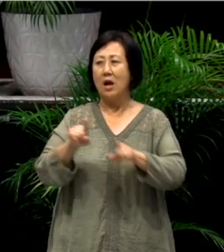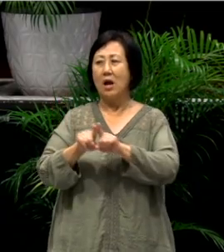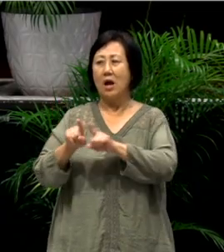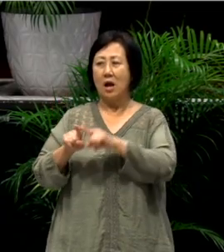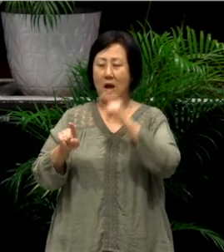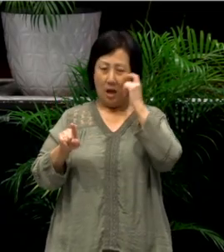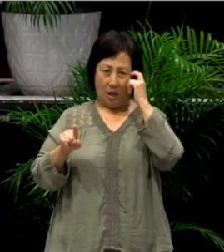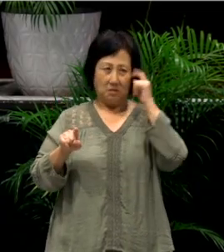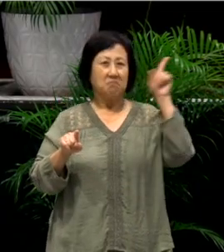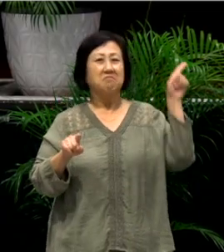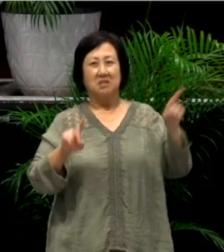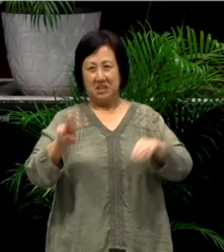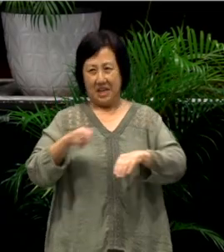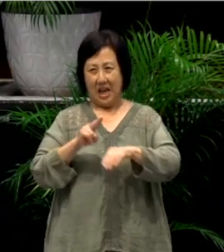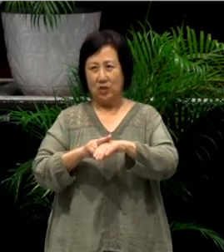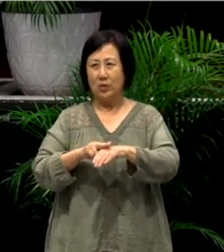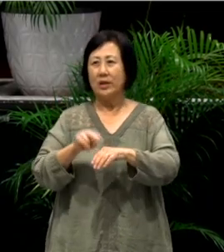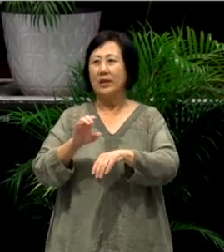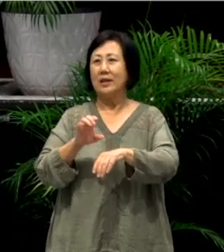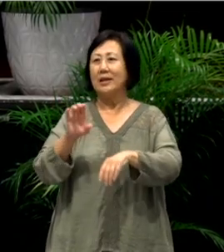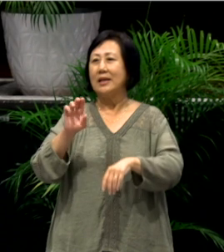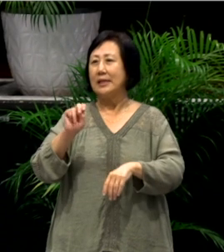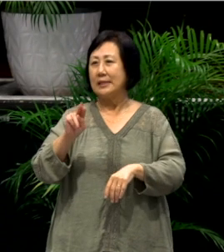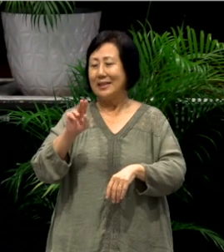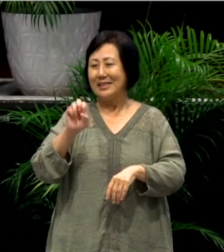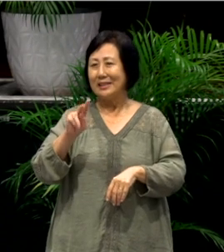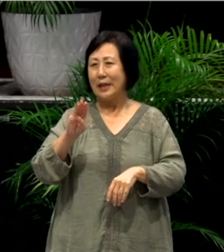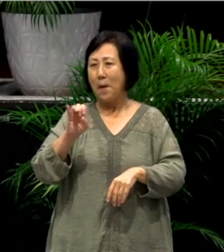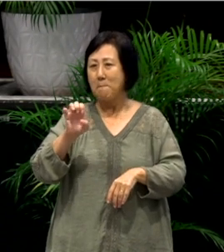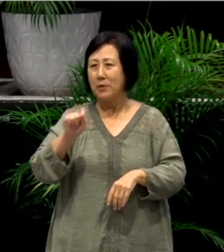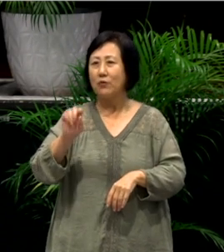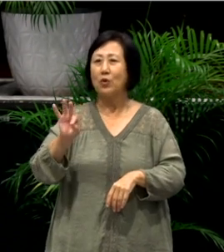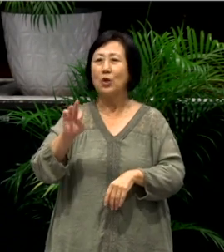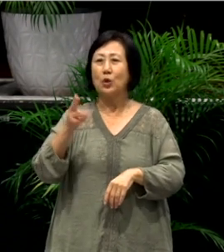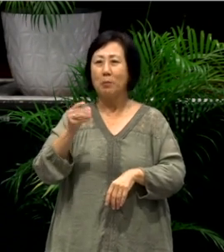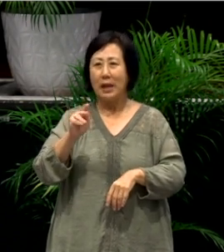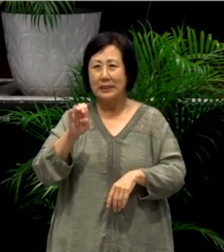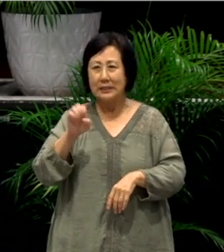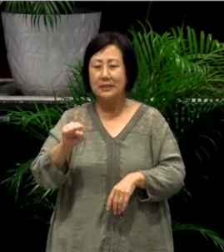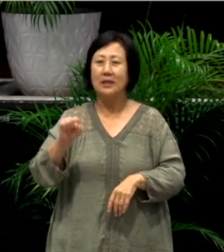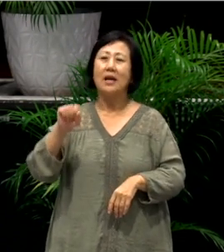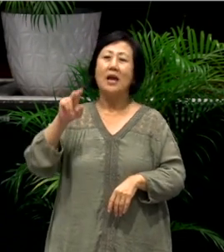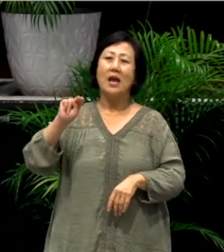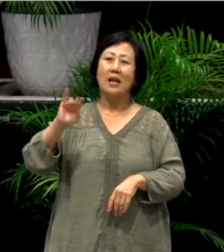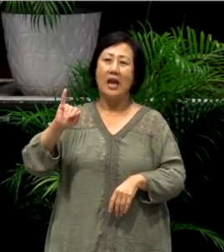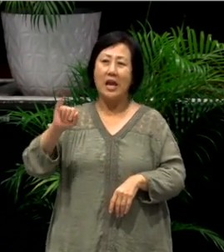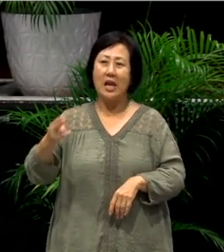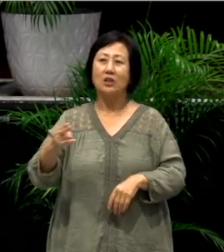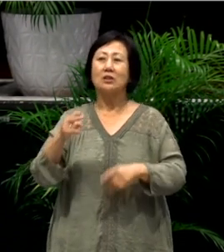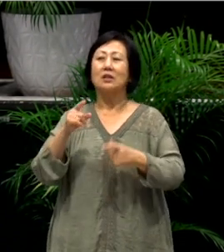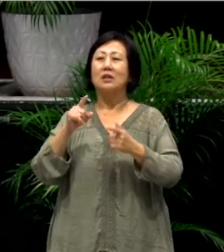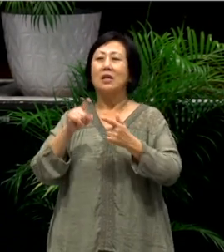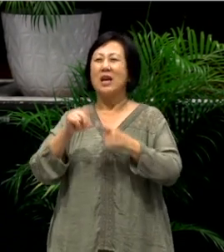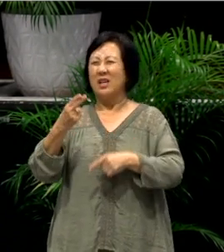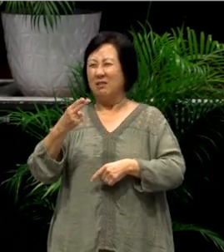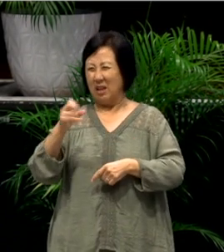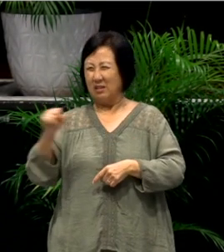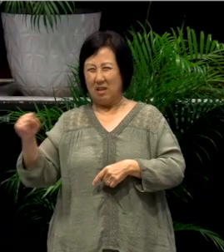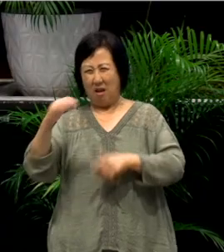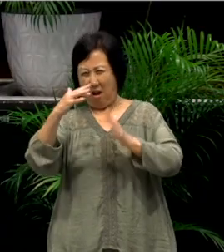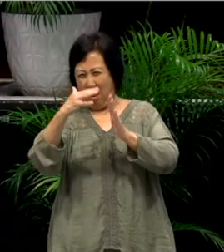terminations, the National Endowment for the Humanities, the NIH, DHHS, and the Department of Energy. So